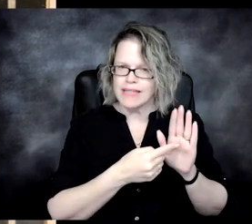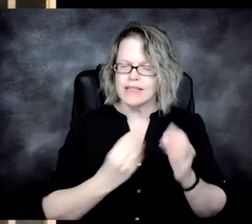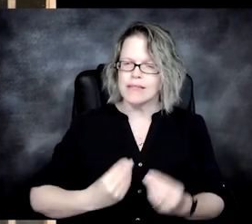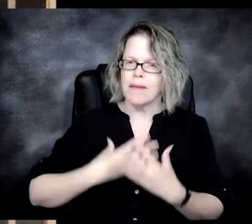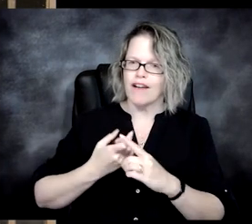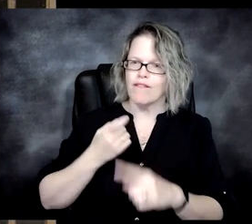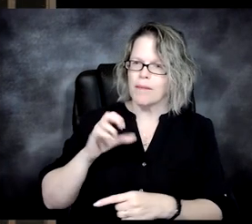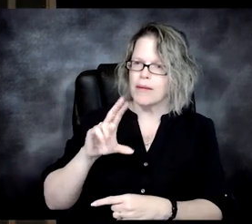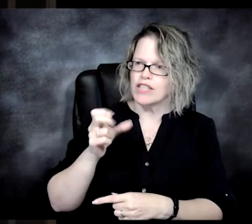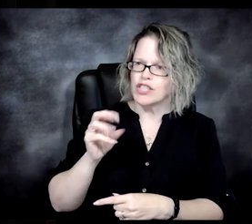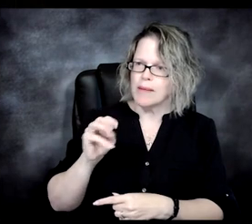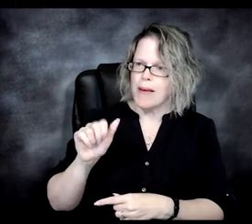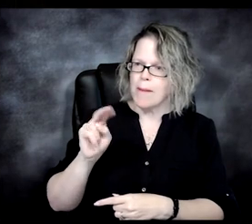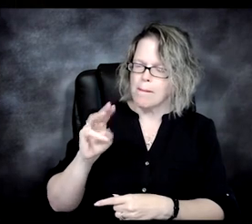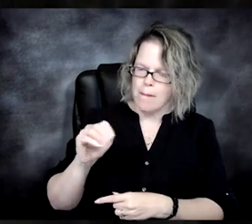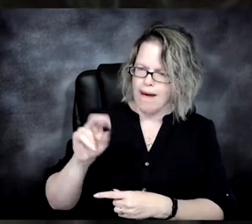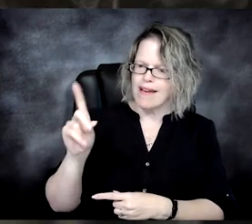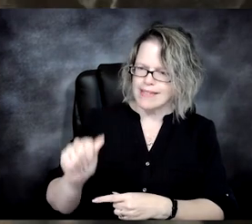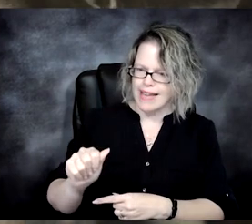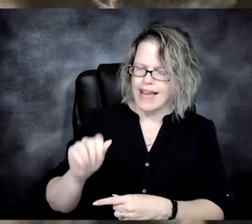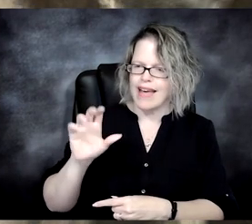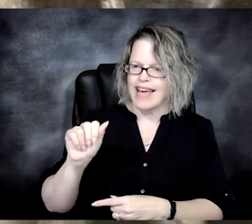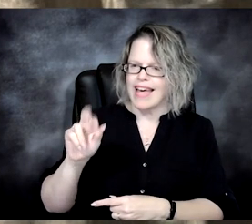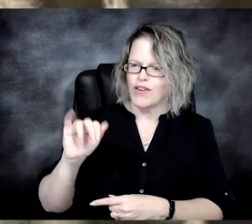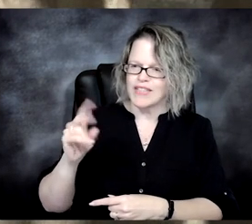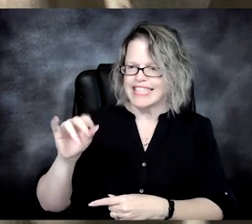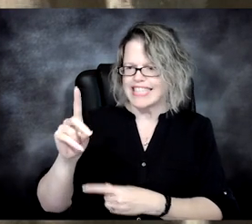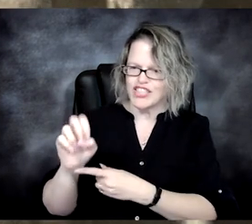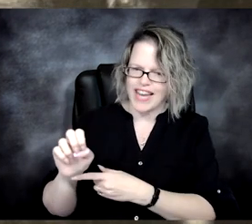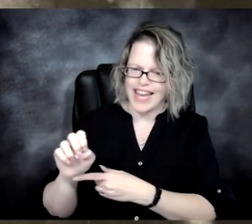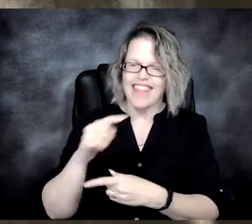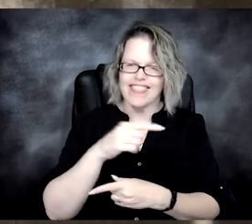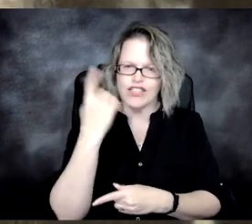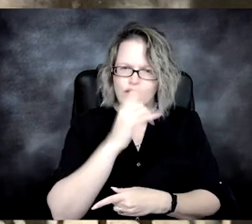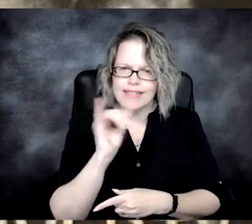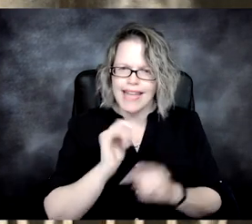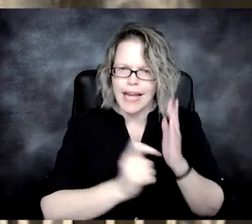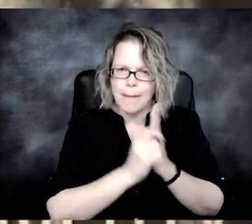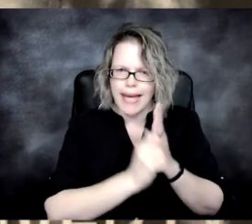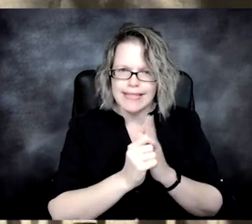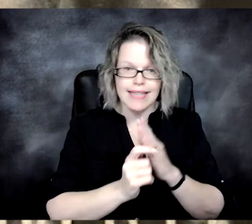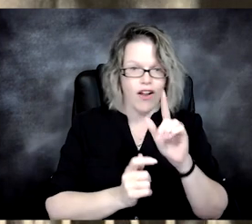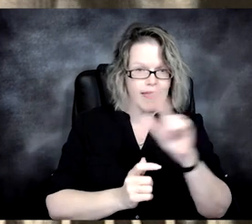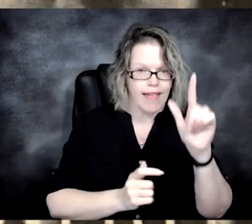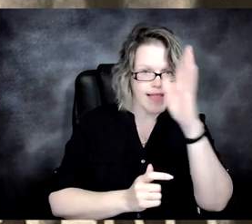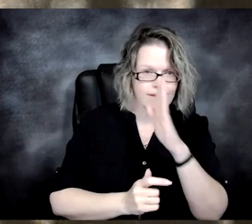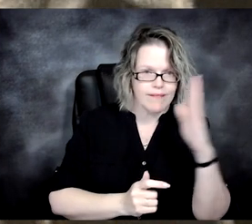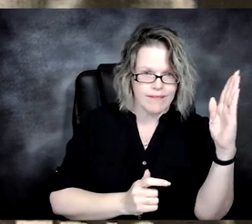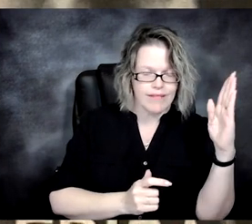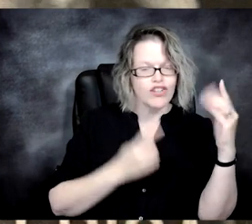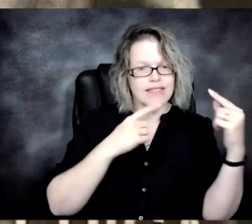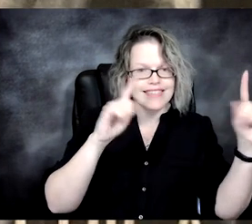from Chimamanda Adichie. I made my piece to look like a magazine cover, on the left side showing Adichie's success as an author in